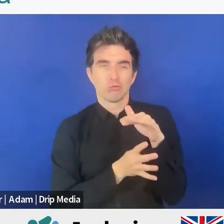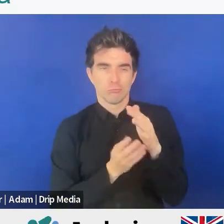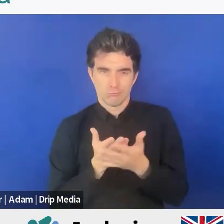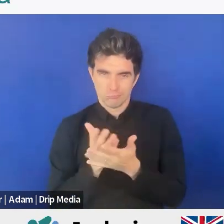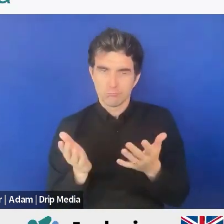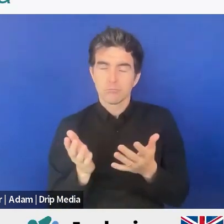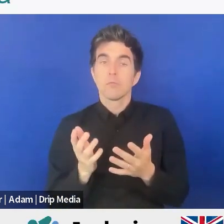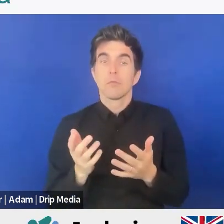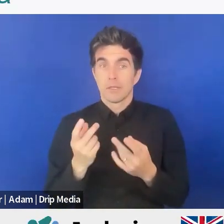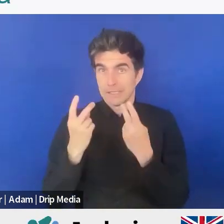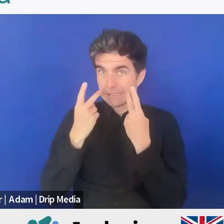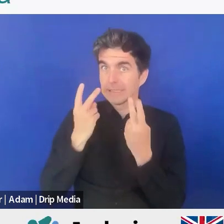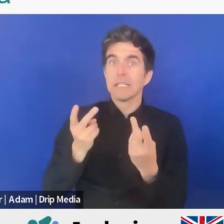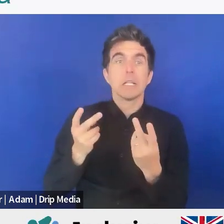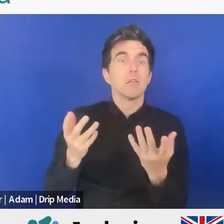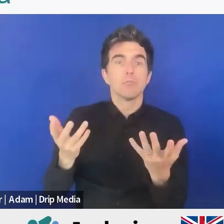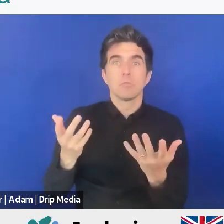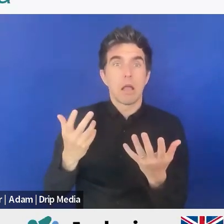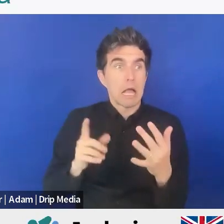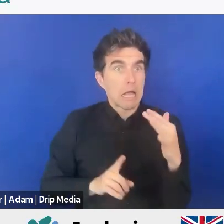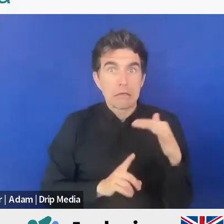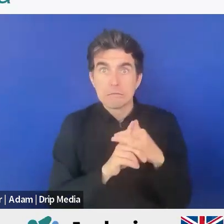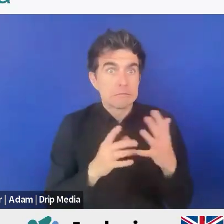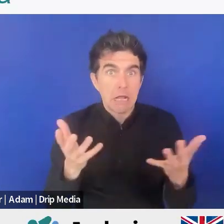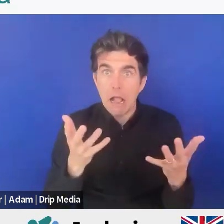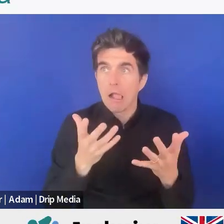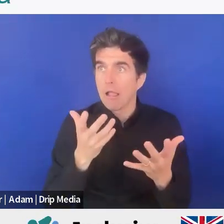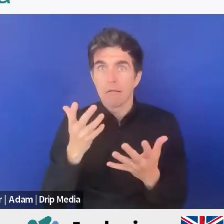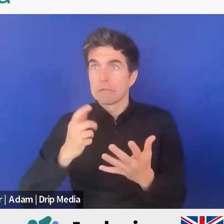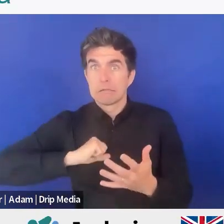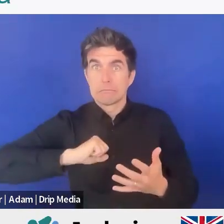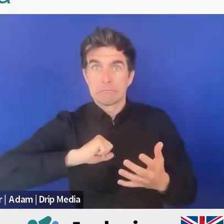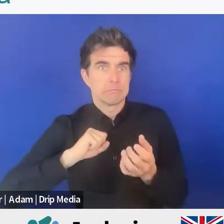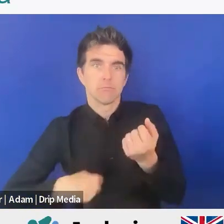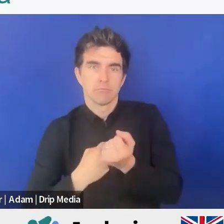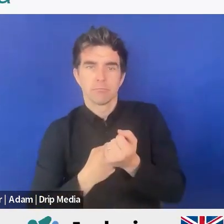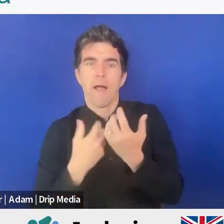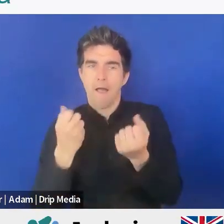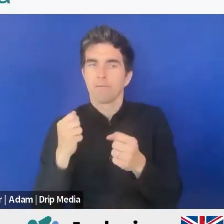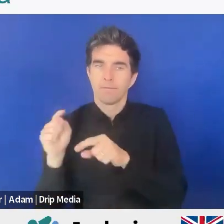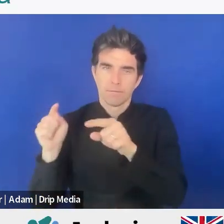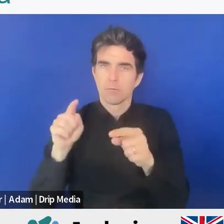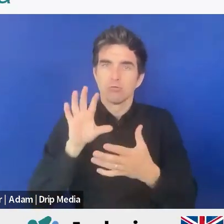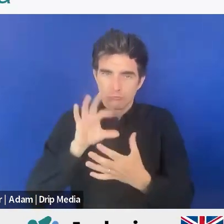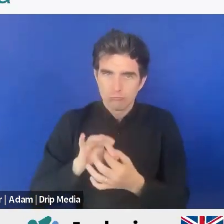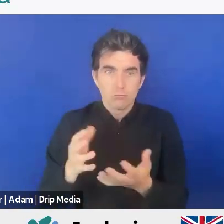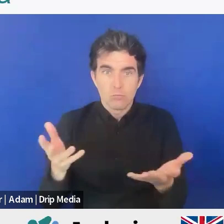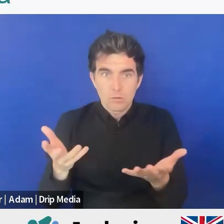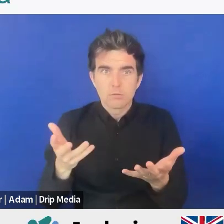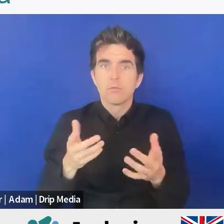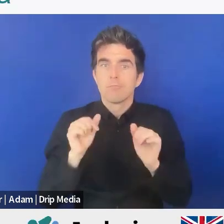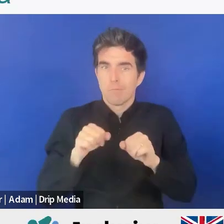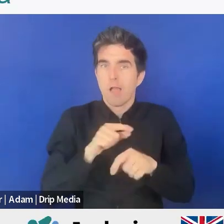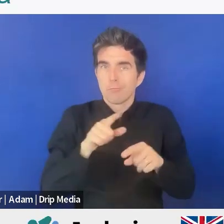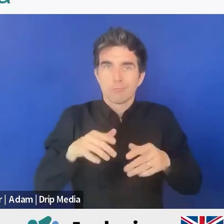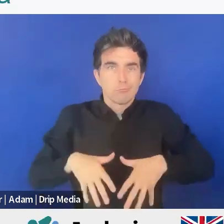crisis. Because I think some of those situations with displaced people living, children in communities living in refugee camps, it can be